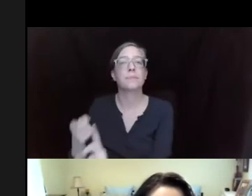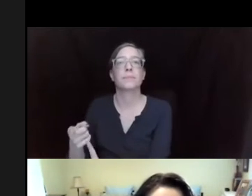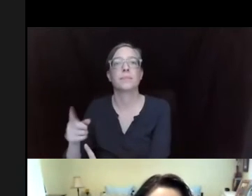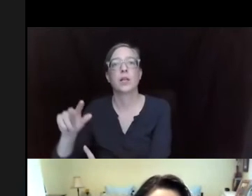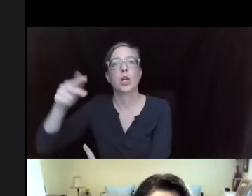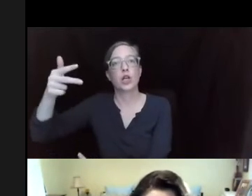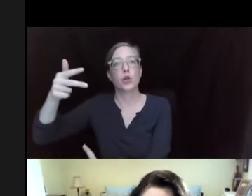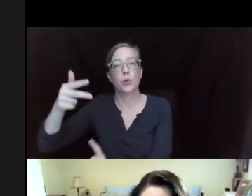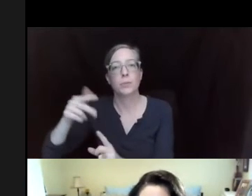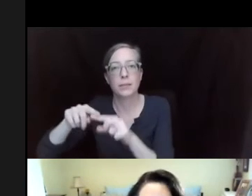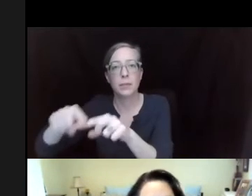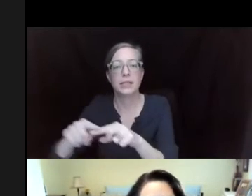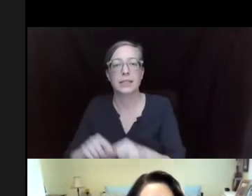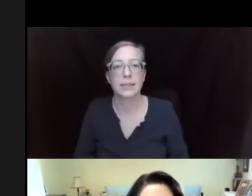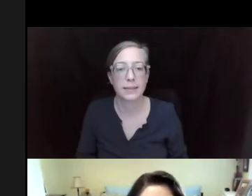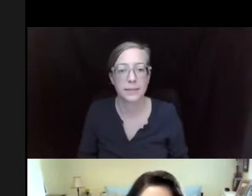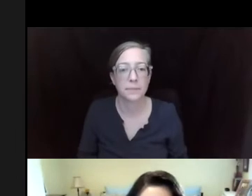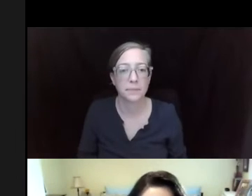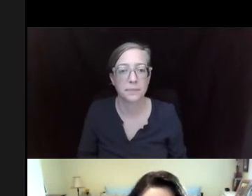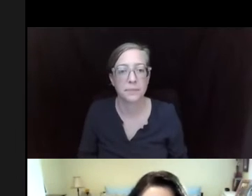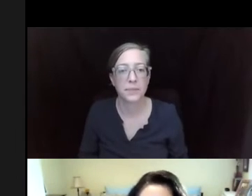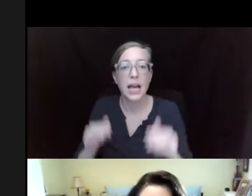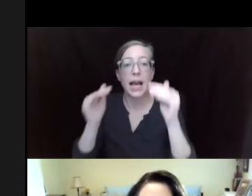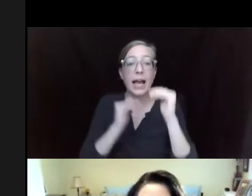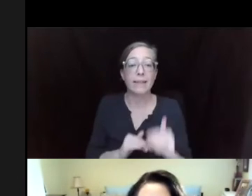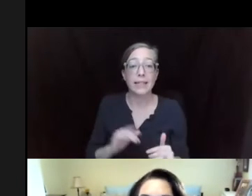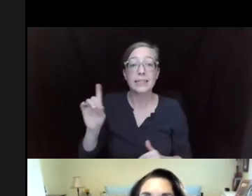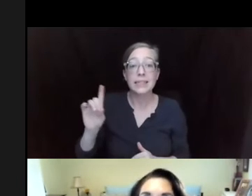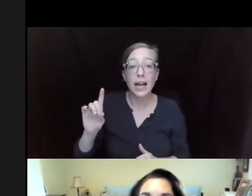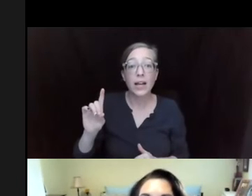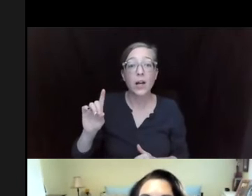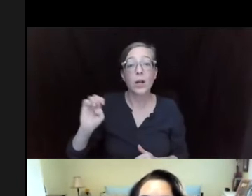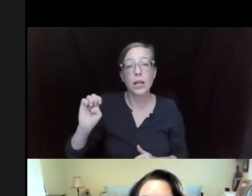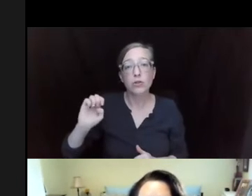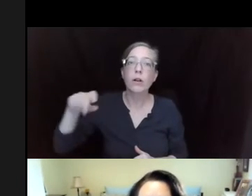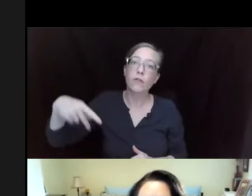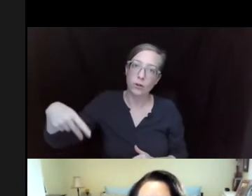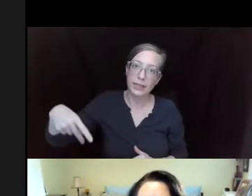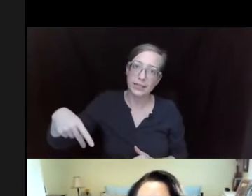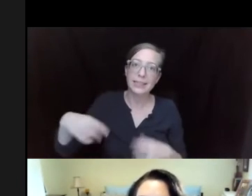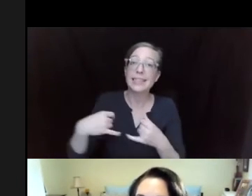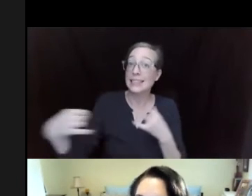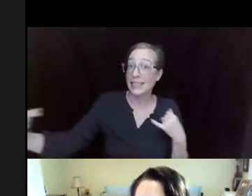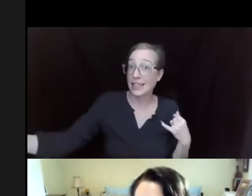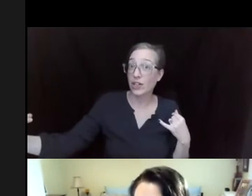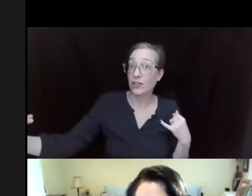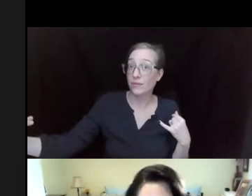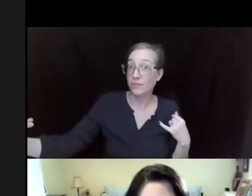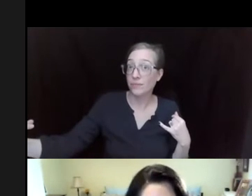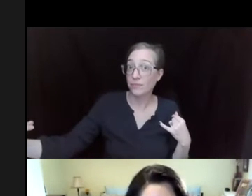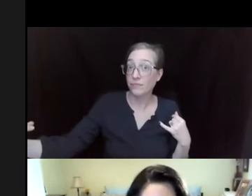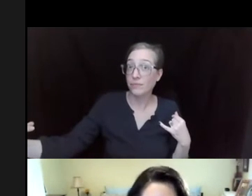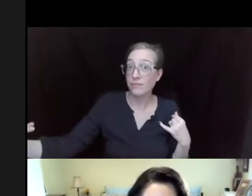And then we have the electrophoresis, which is also nonlinear, even though it depends on the electric field being non-homogeneous.